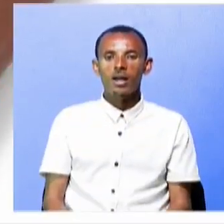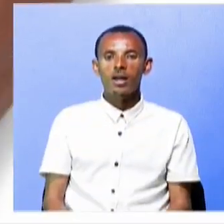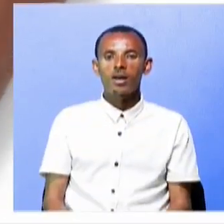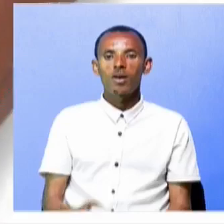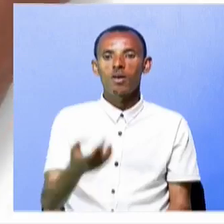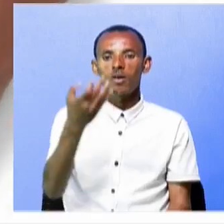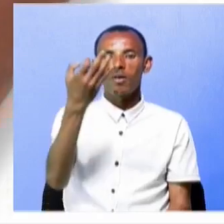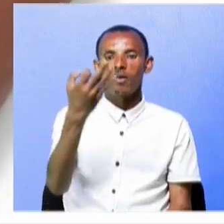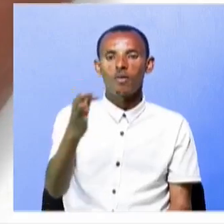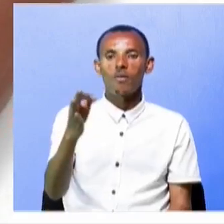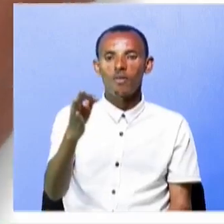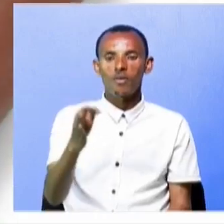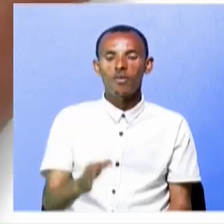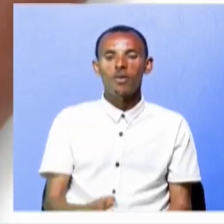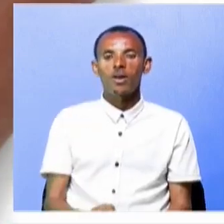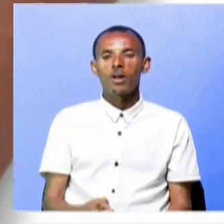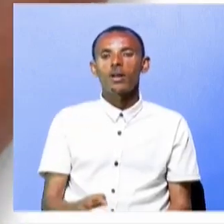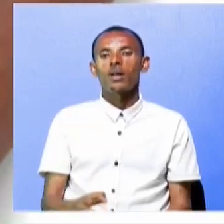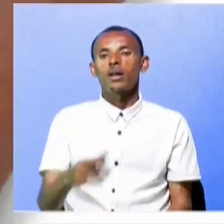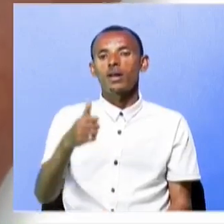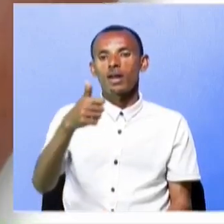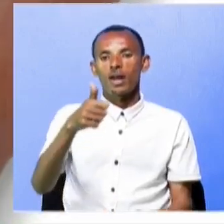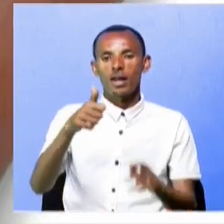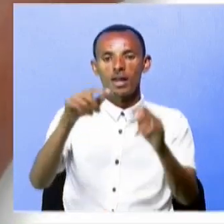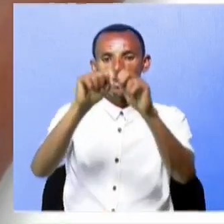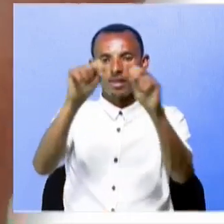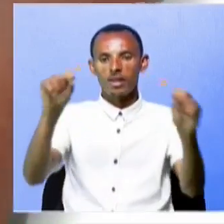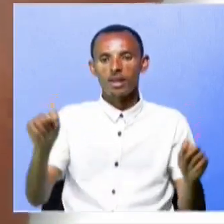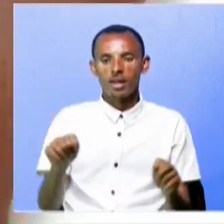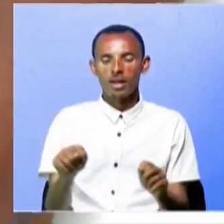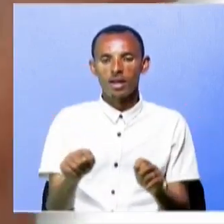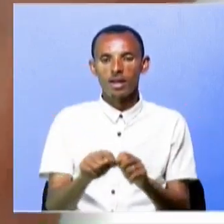angle of a triangle,